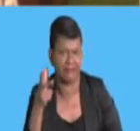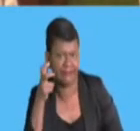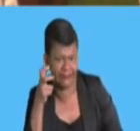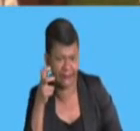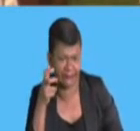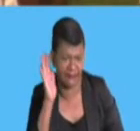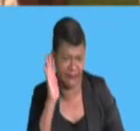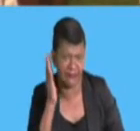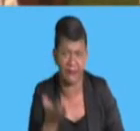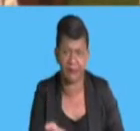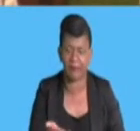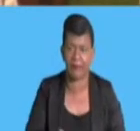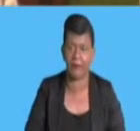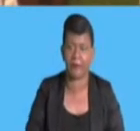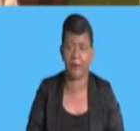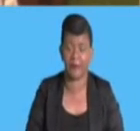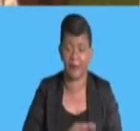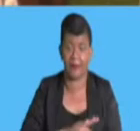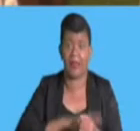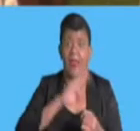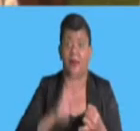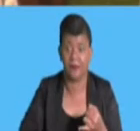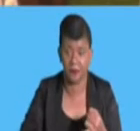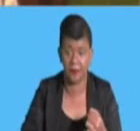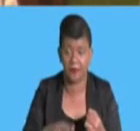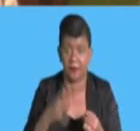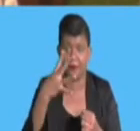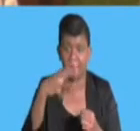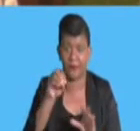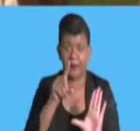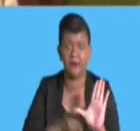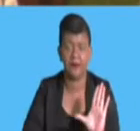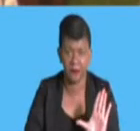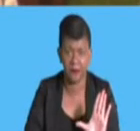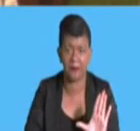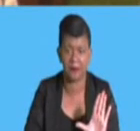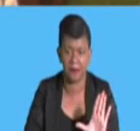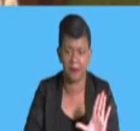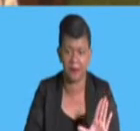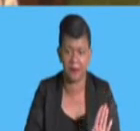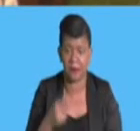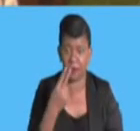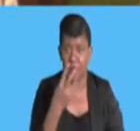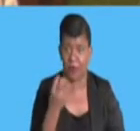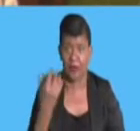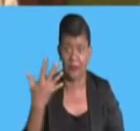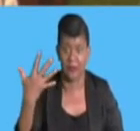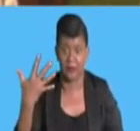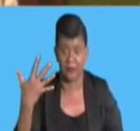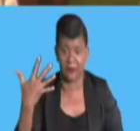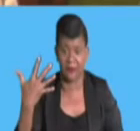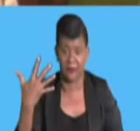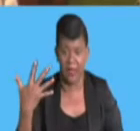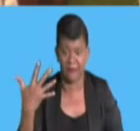repayment time at the end of 40 years, the architects and signatories of the debts post-2005 will be long gone, but the debt